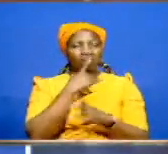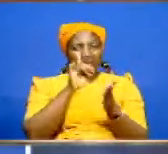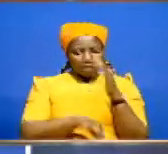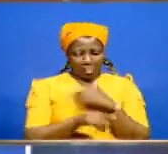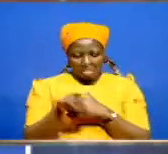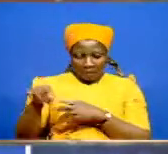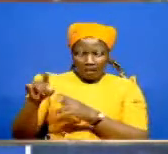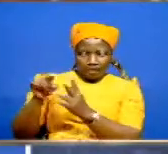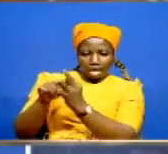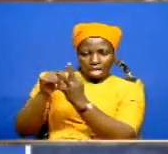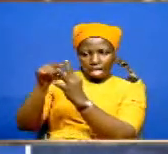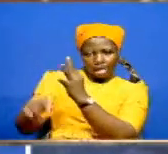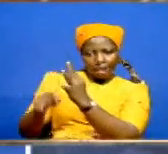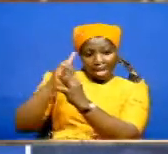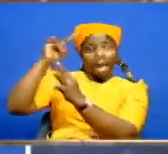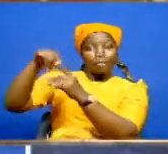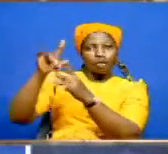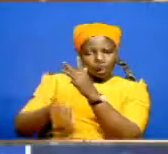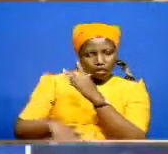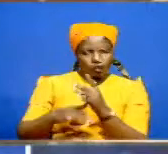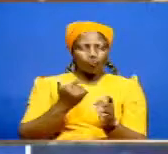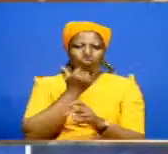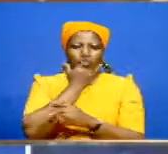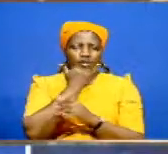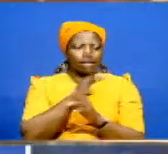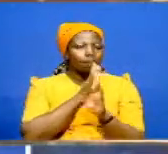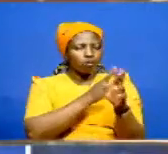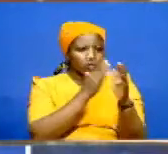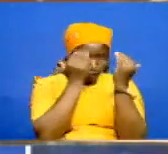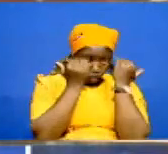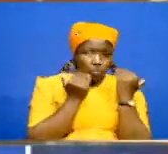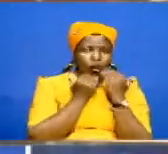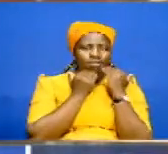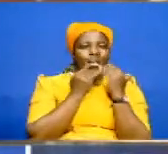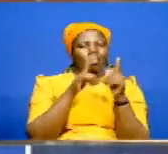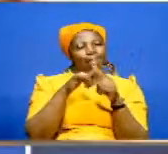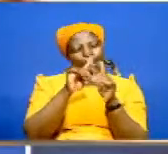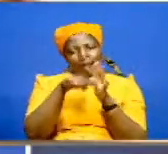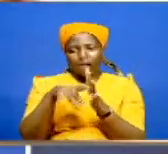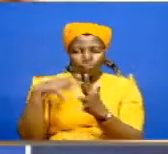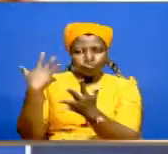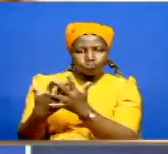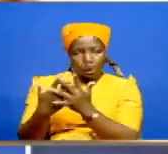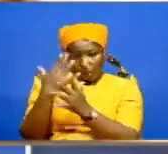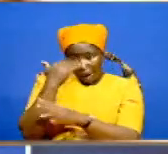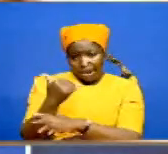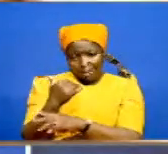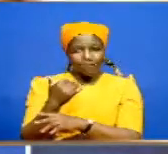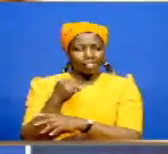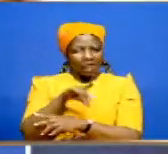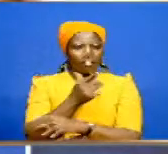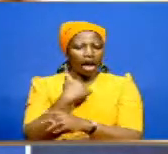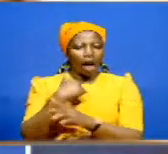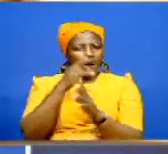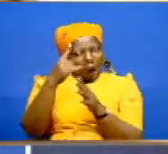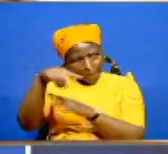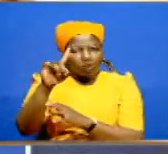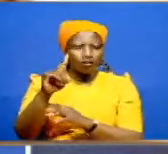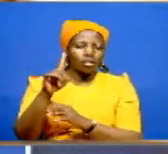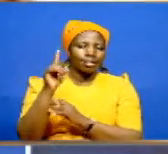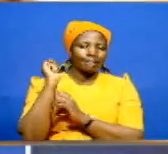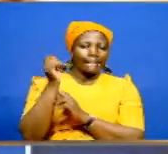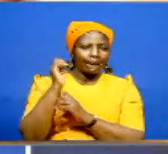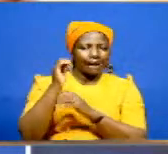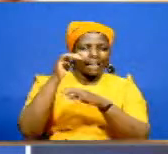wrongfully charge, prosecute, and ultimately convict him for alleged offence of approving the award of tenders at a